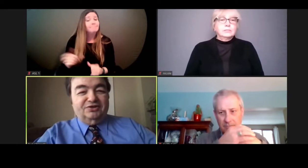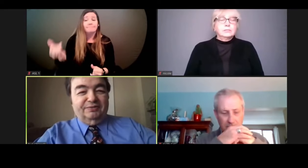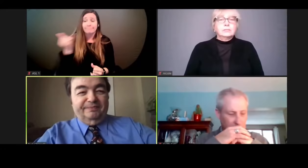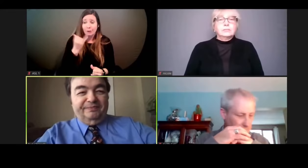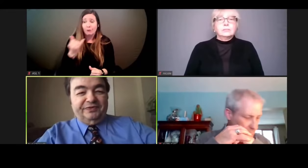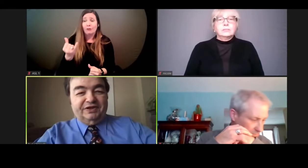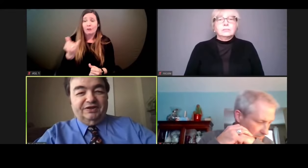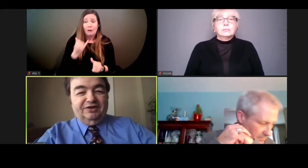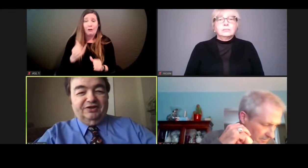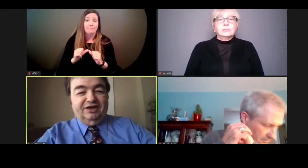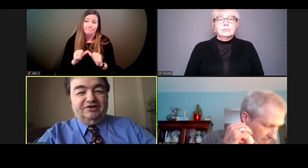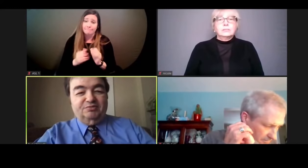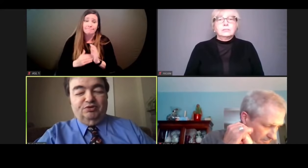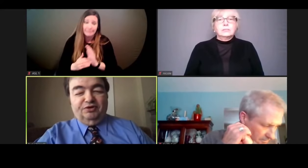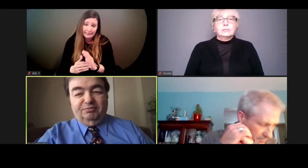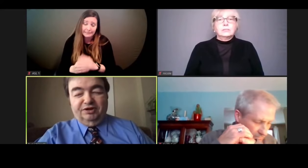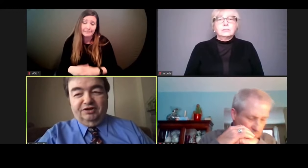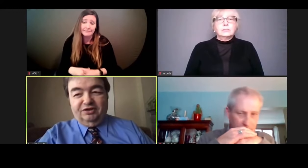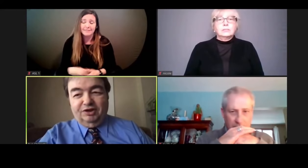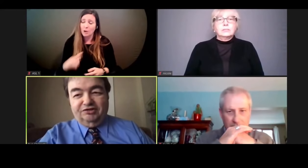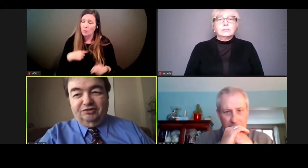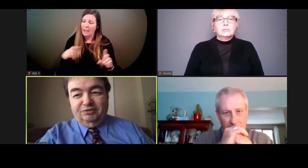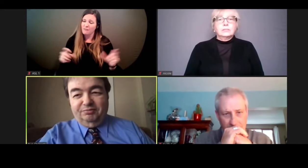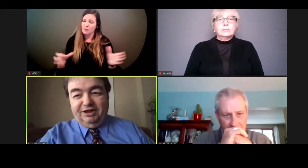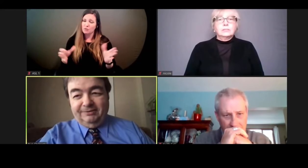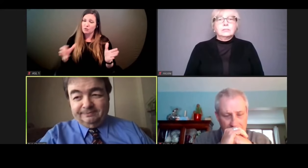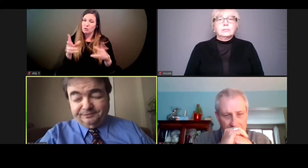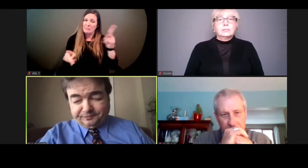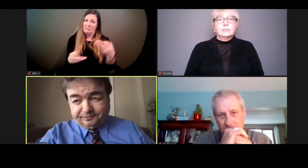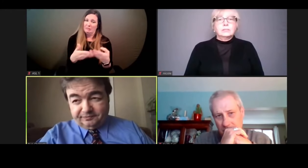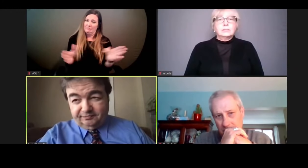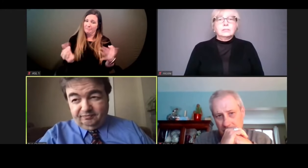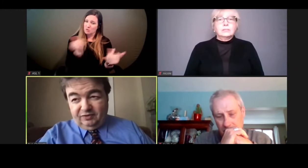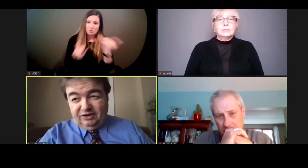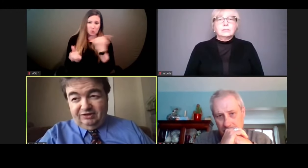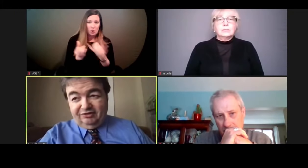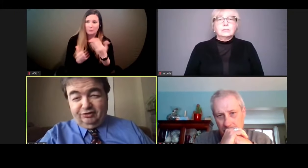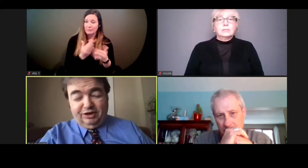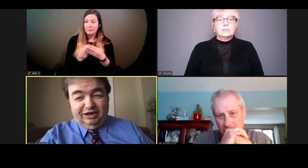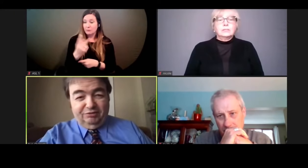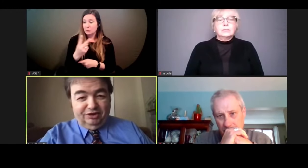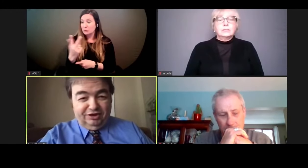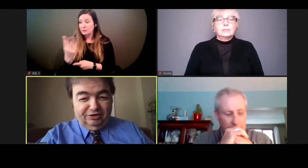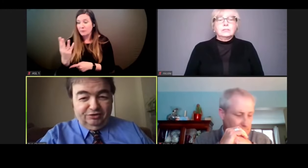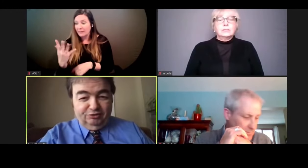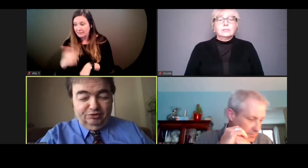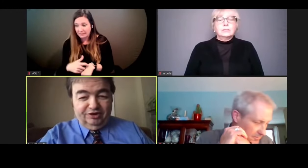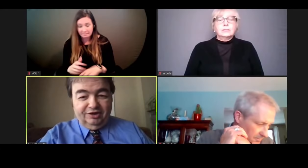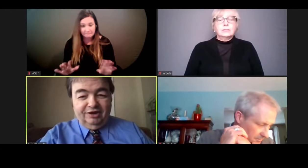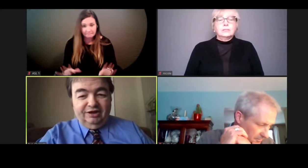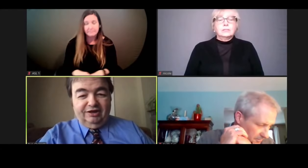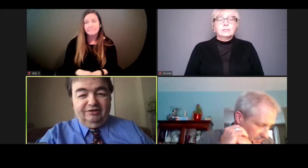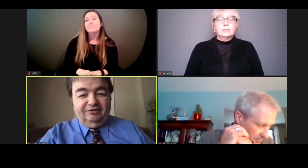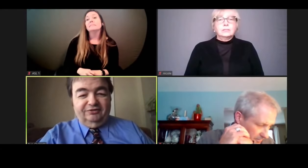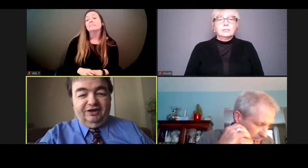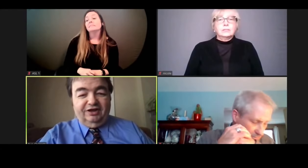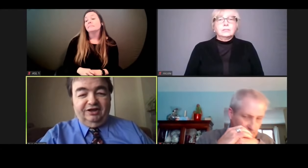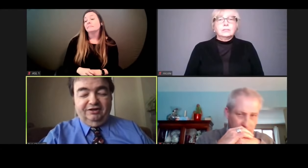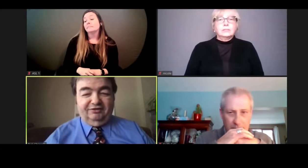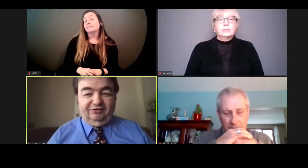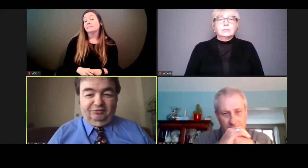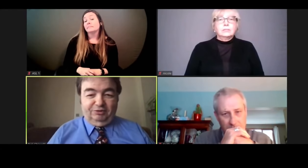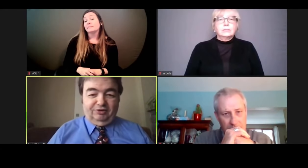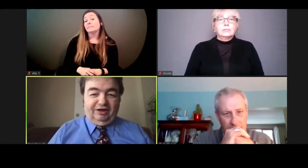So I think that's important. But the question would be, is there anyone there who would